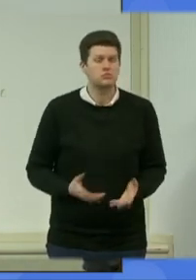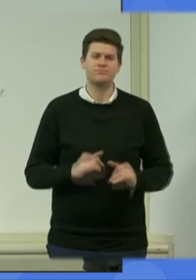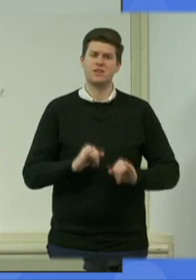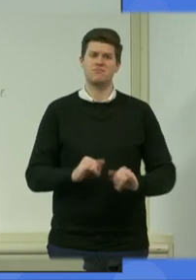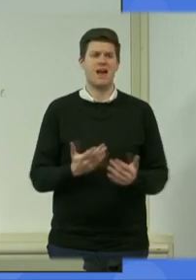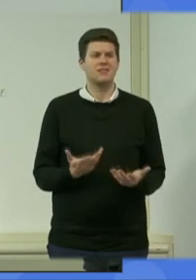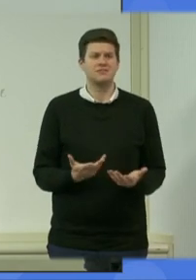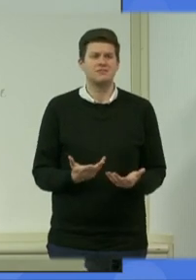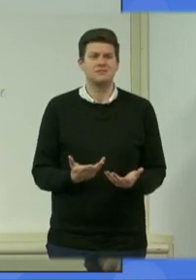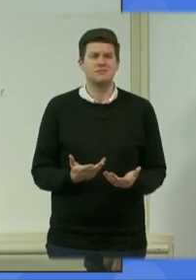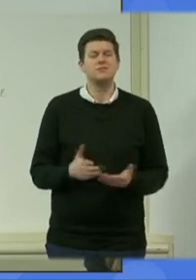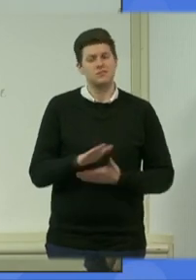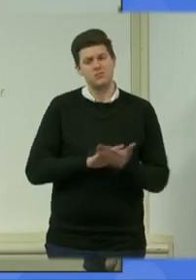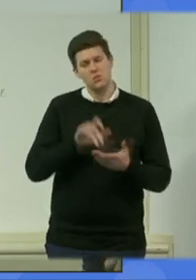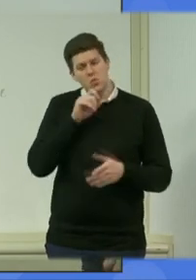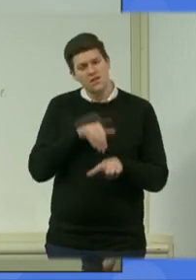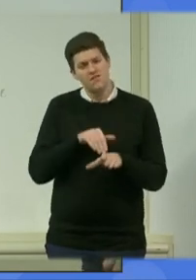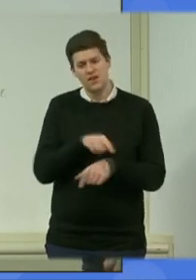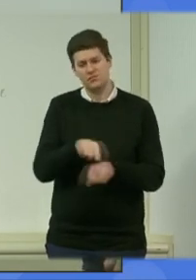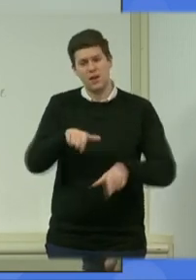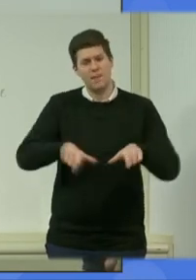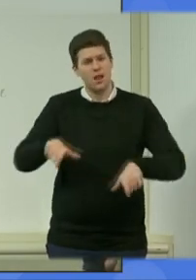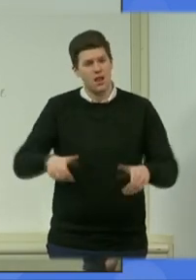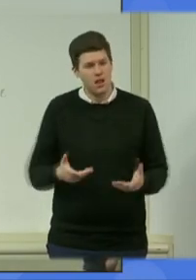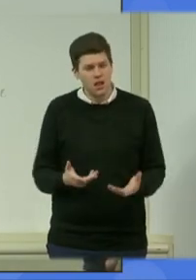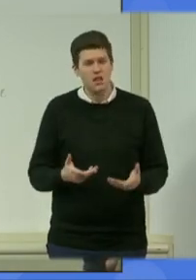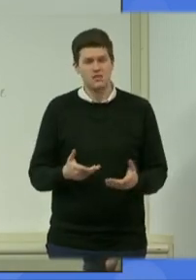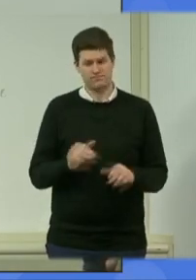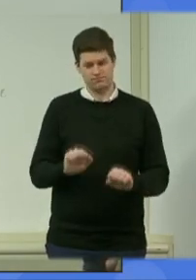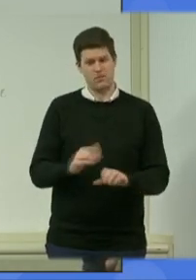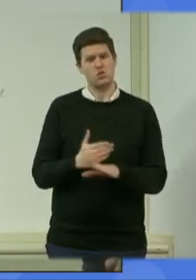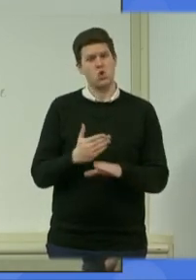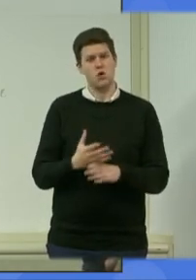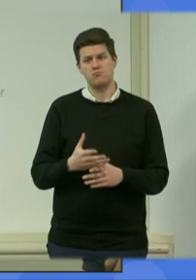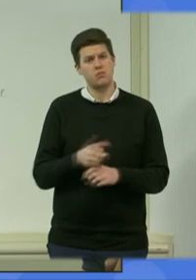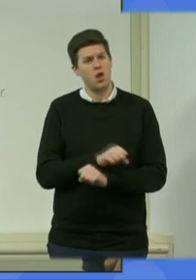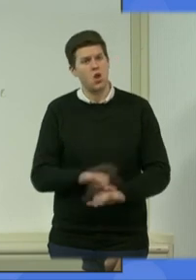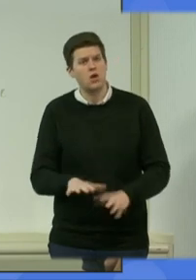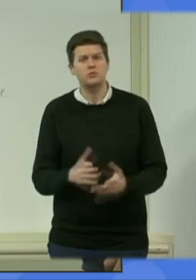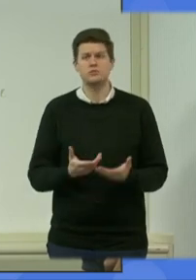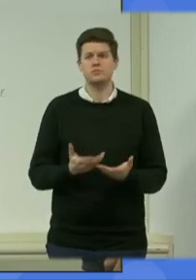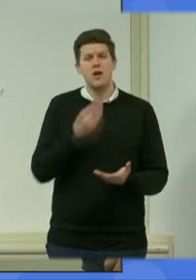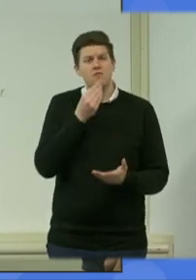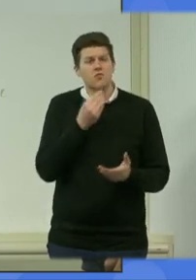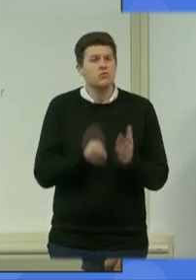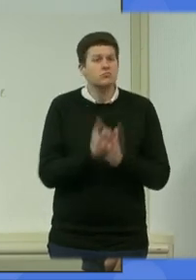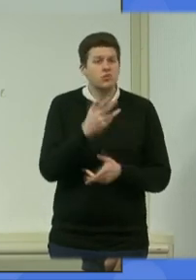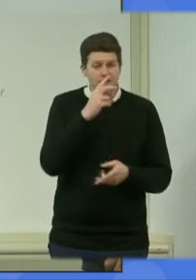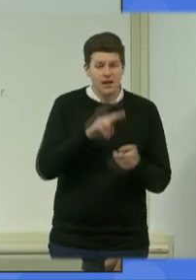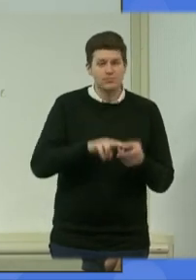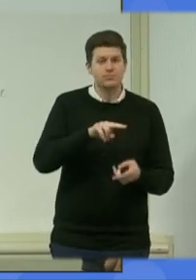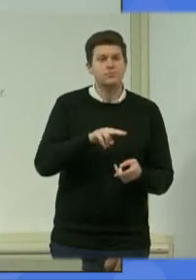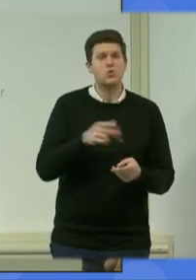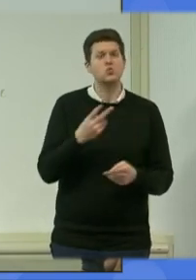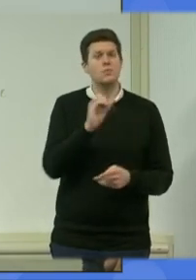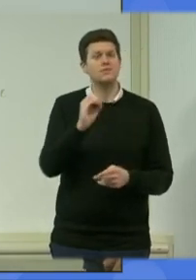workers. It can be bad for customers. And we know that the recent challenges of public policy have seen food prices go up by about 2% year on year